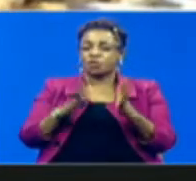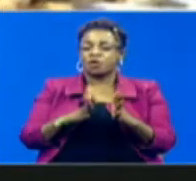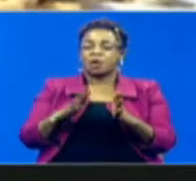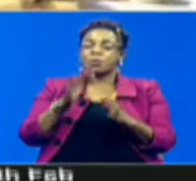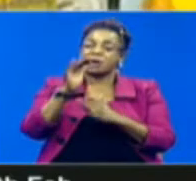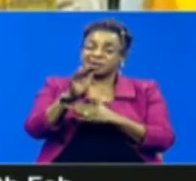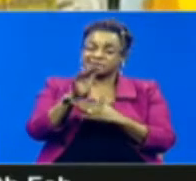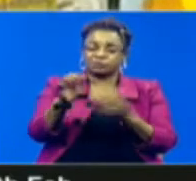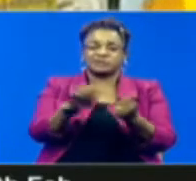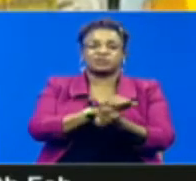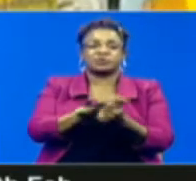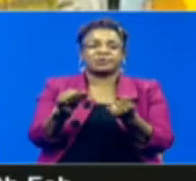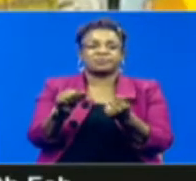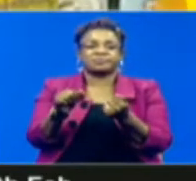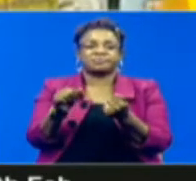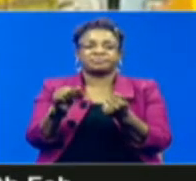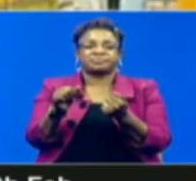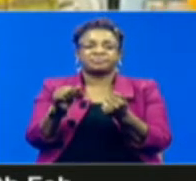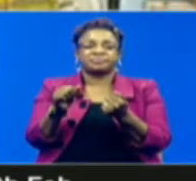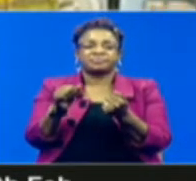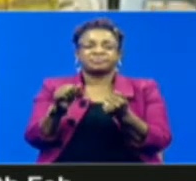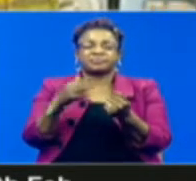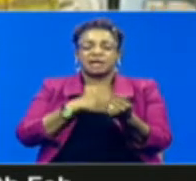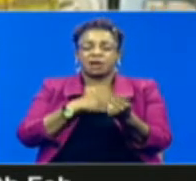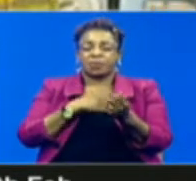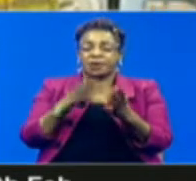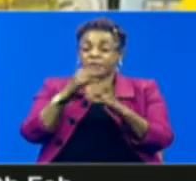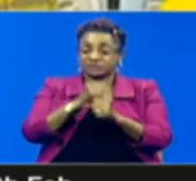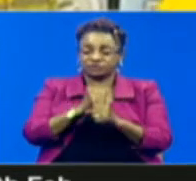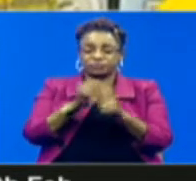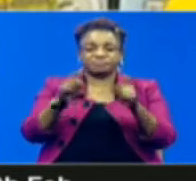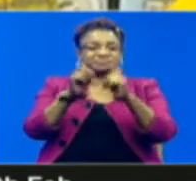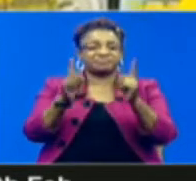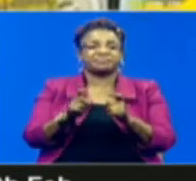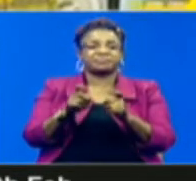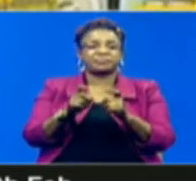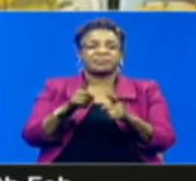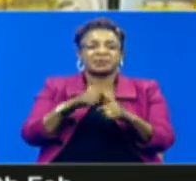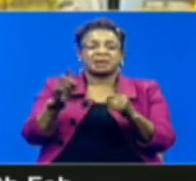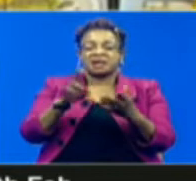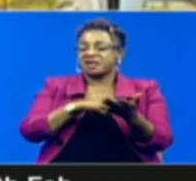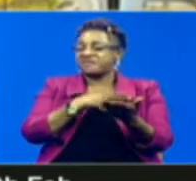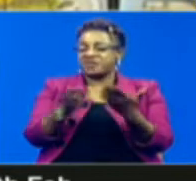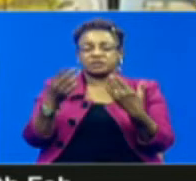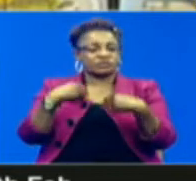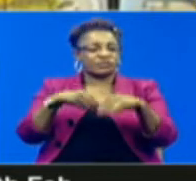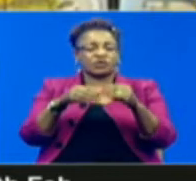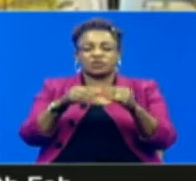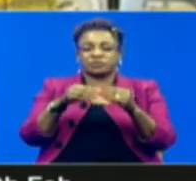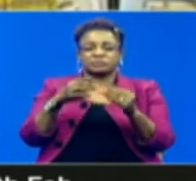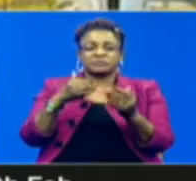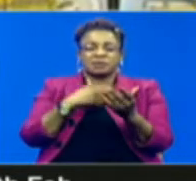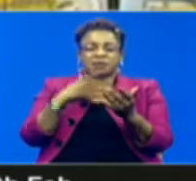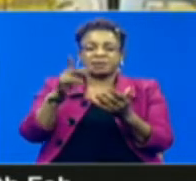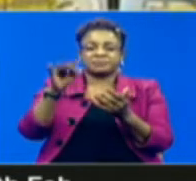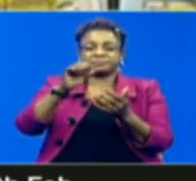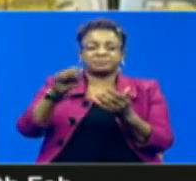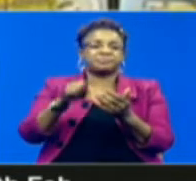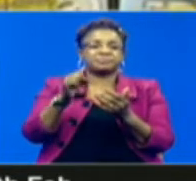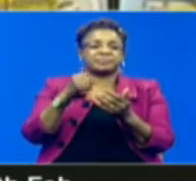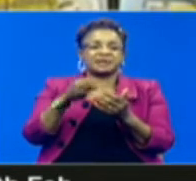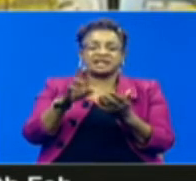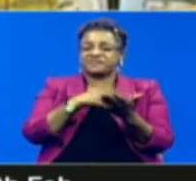the consignment. It was tested by our organization and it failed to comply with the KSES2. It